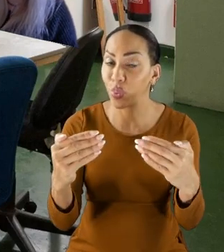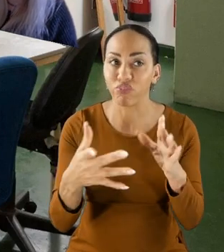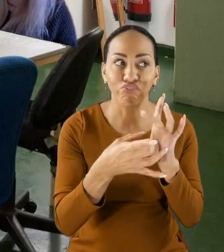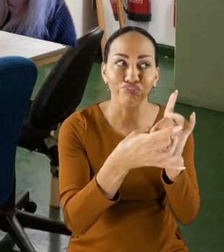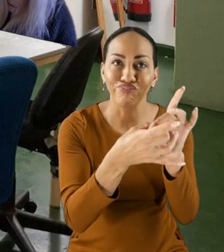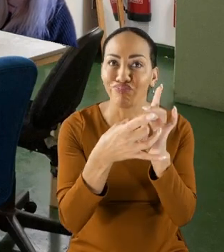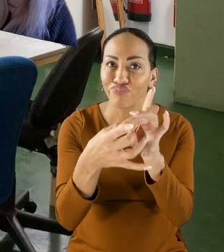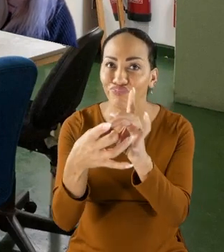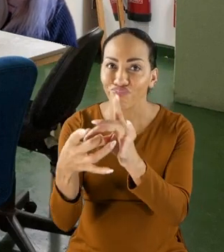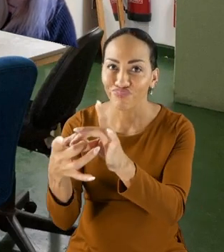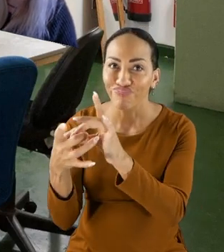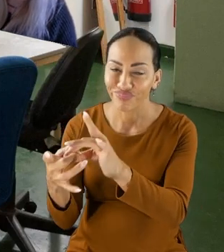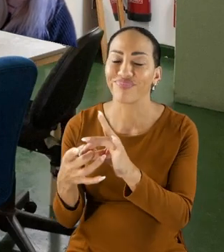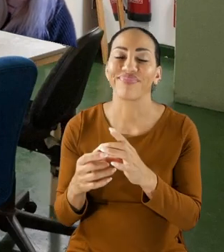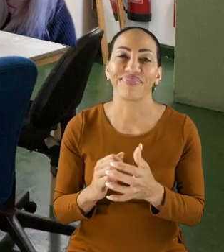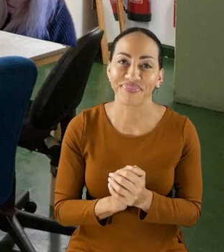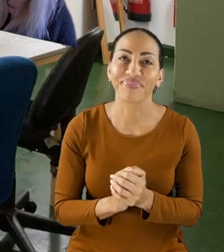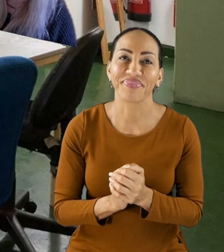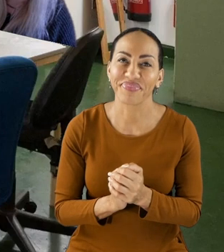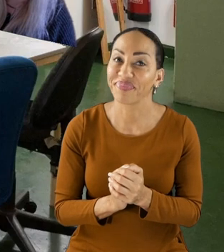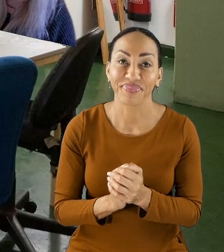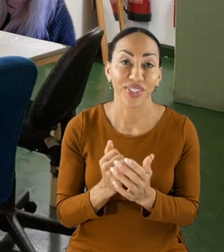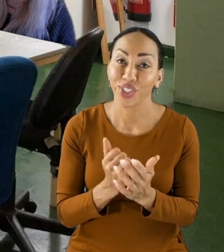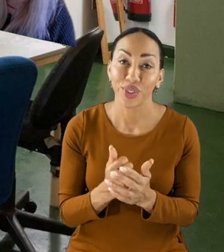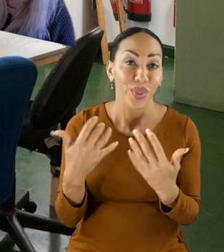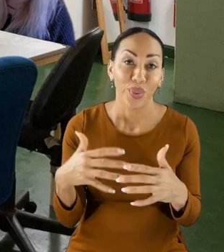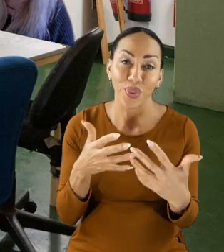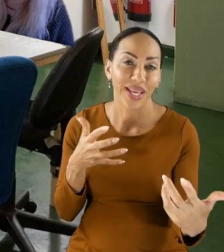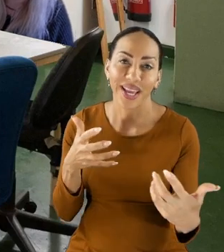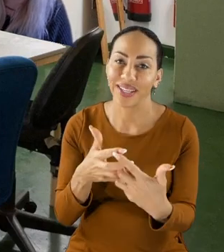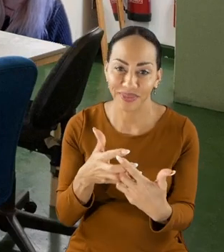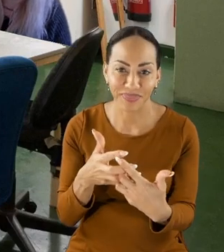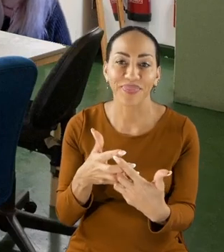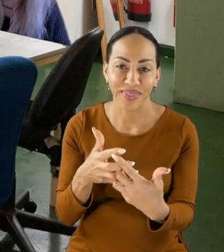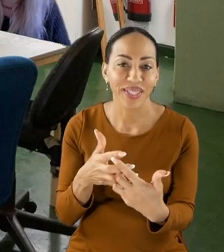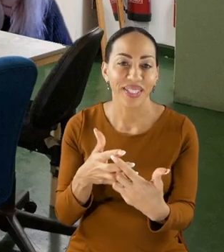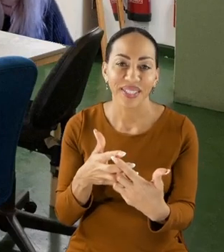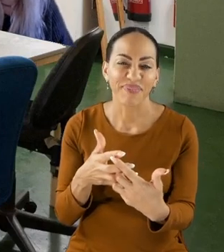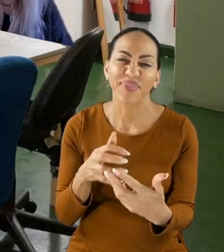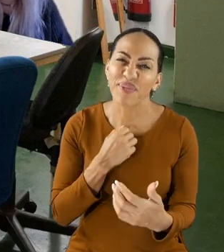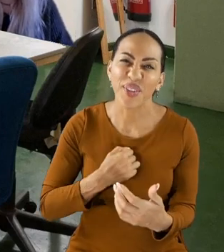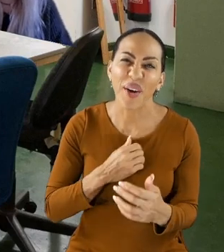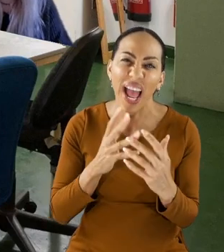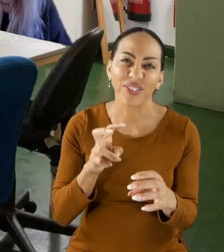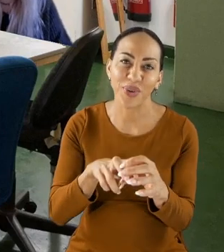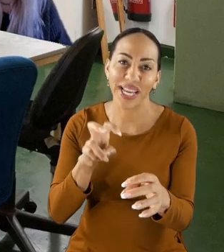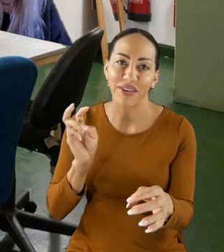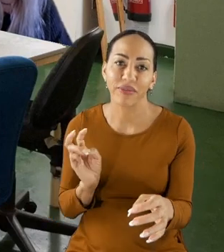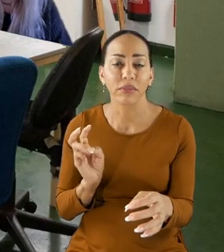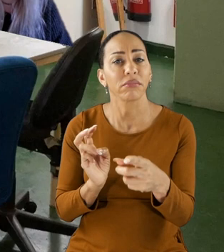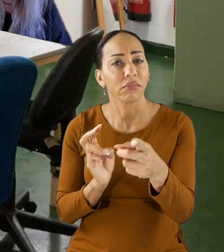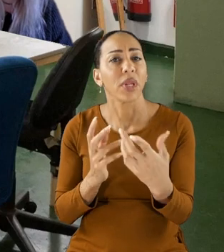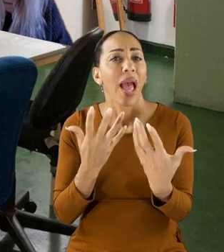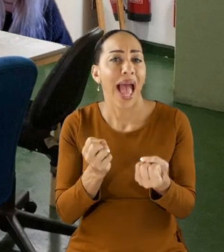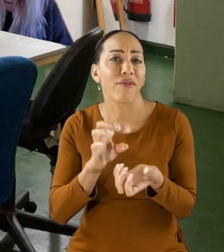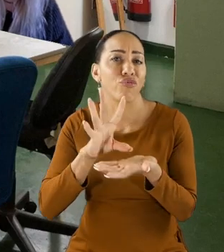forward to working with everyone on this. It's really super engaging. I'm sorry, I've got to leave you now. Not at all. But this will be